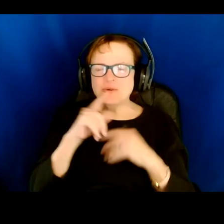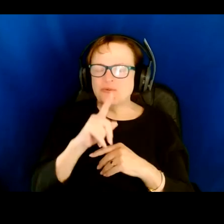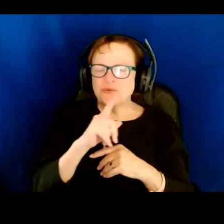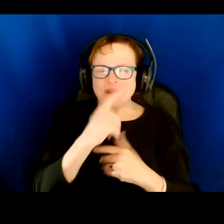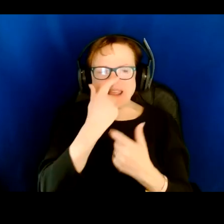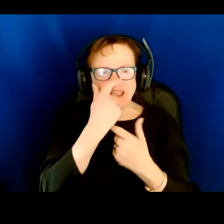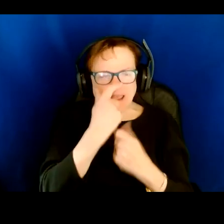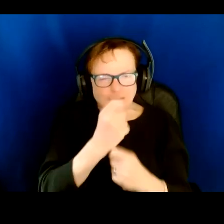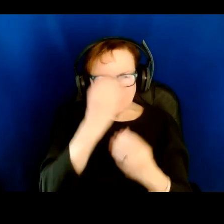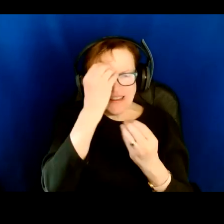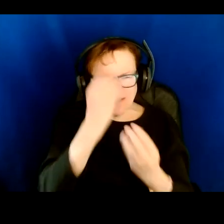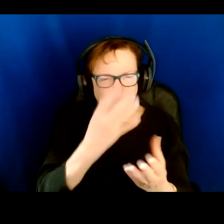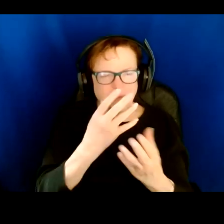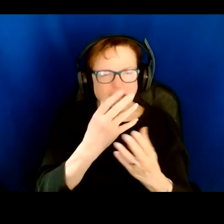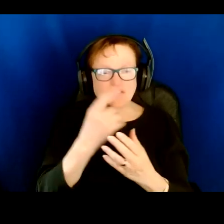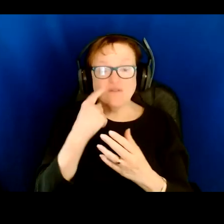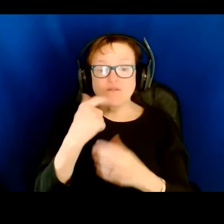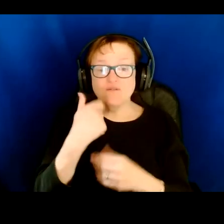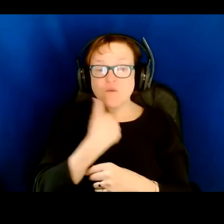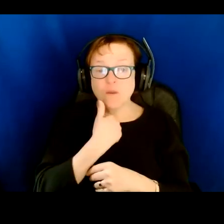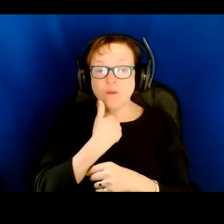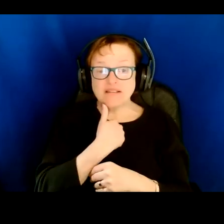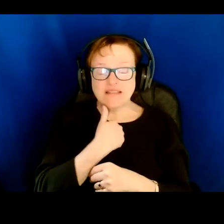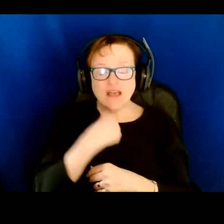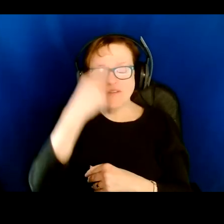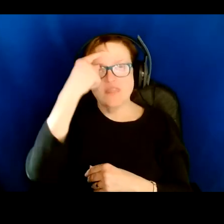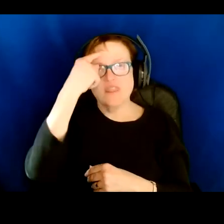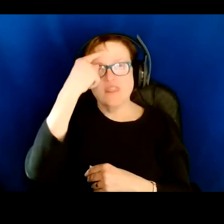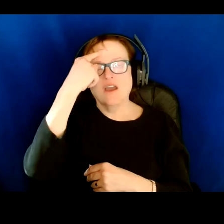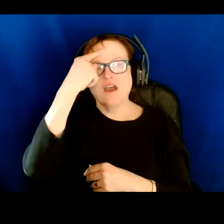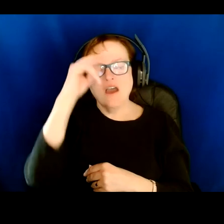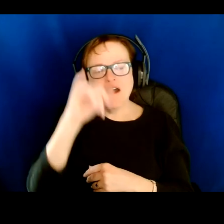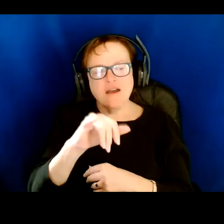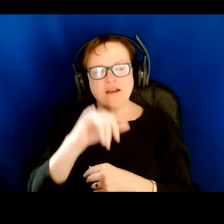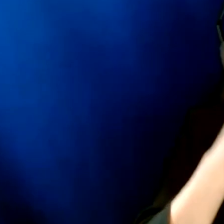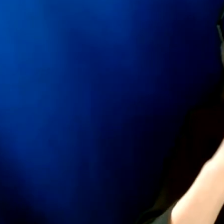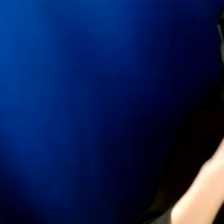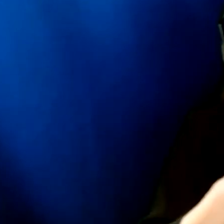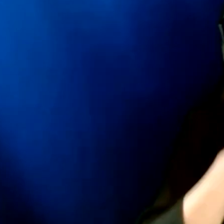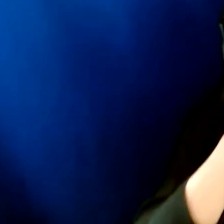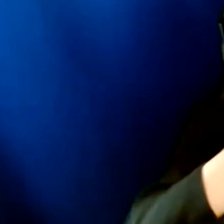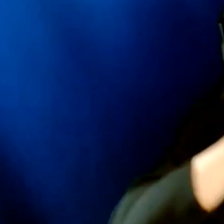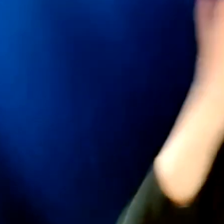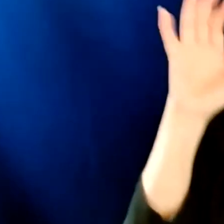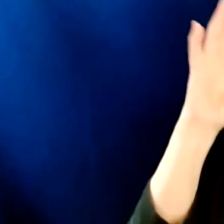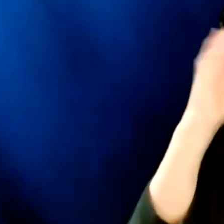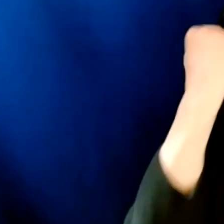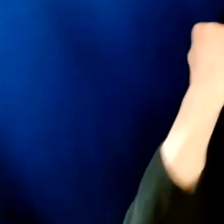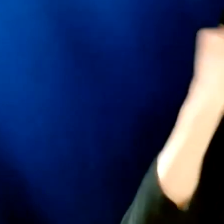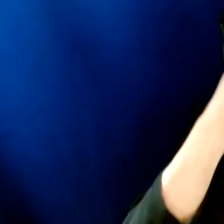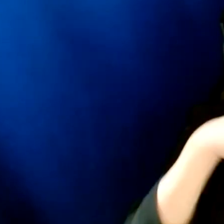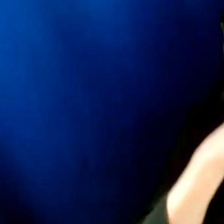information. For myself, it actually made me think very much around, you know, the idea of